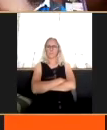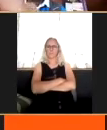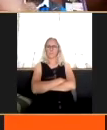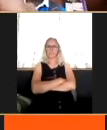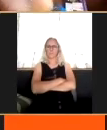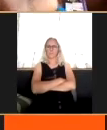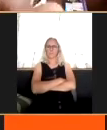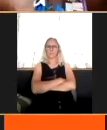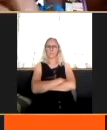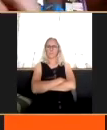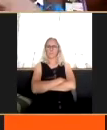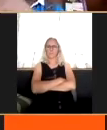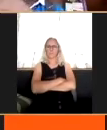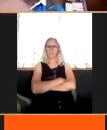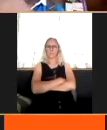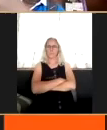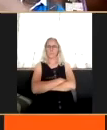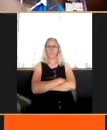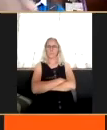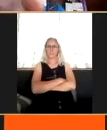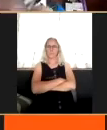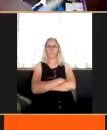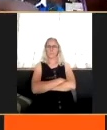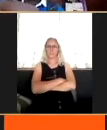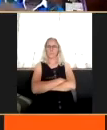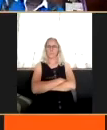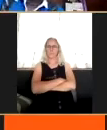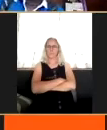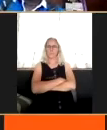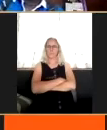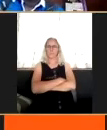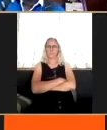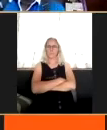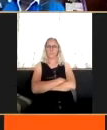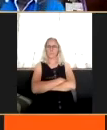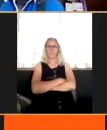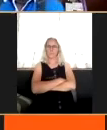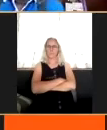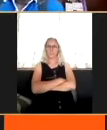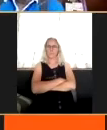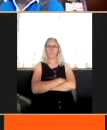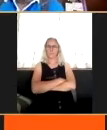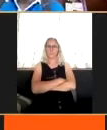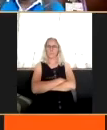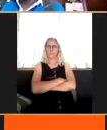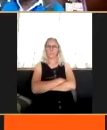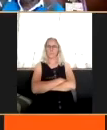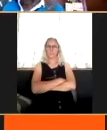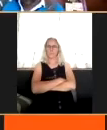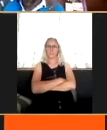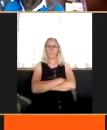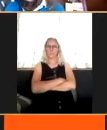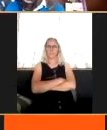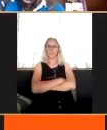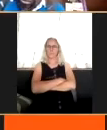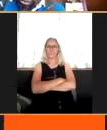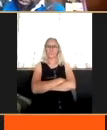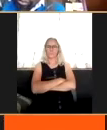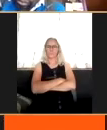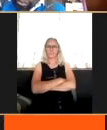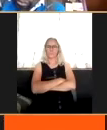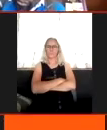here, they're talking about their purpose. They may not recognize it that way, but that's what they mean. Their spirit man is giving you a